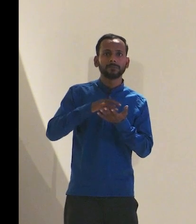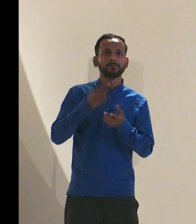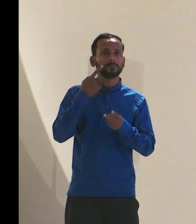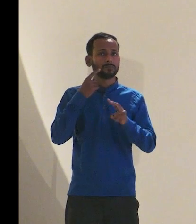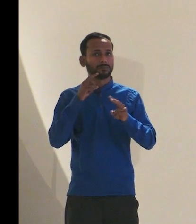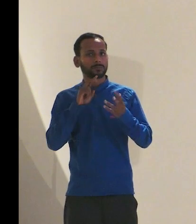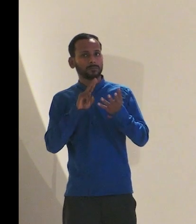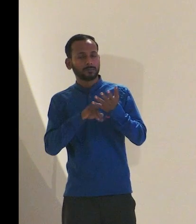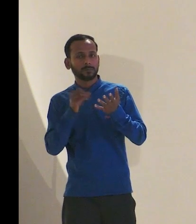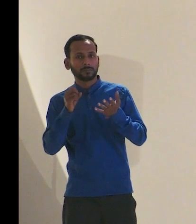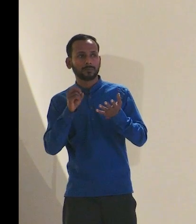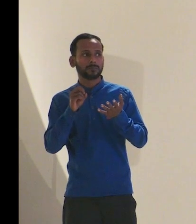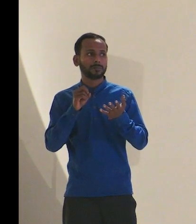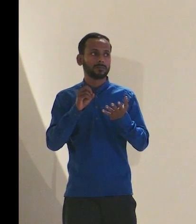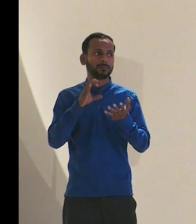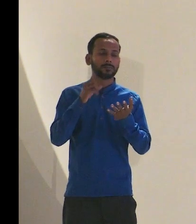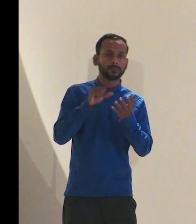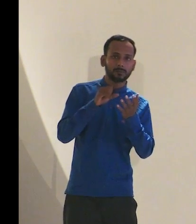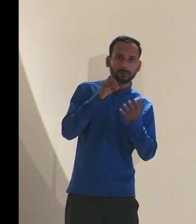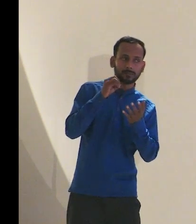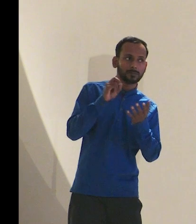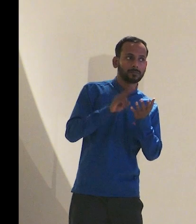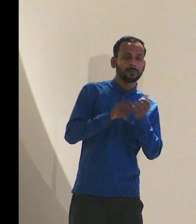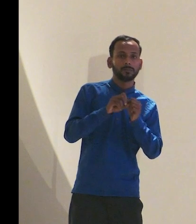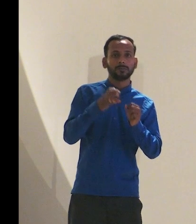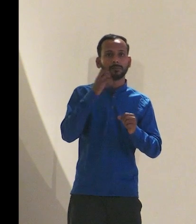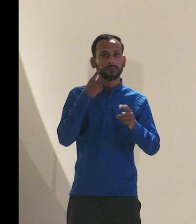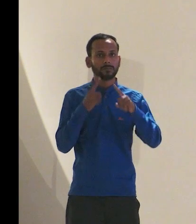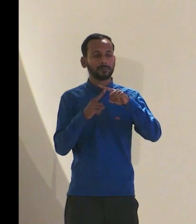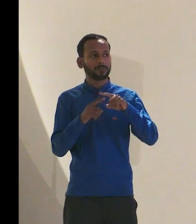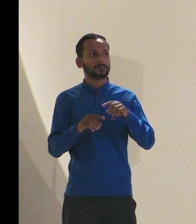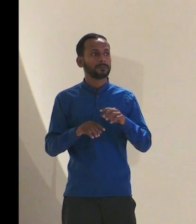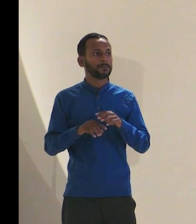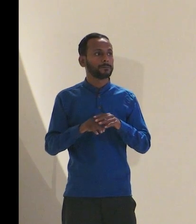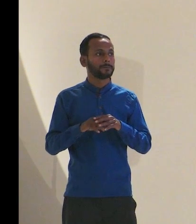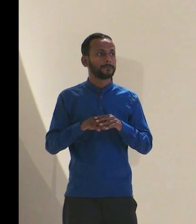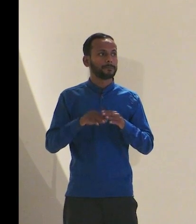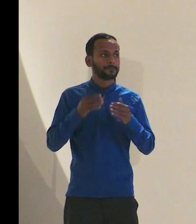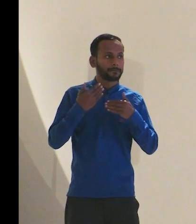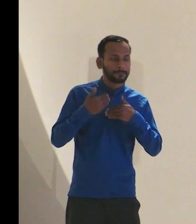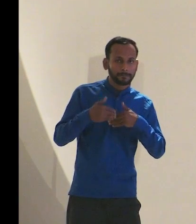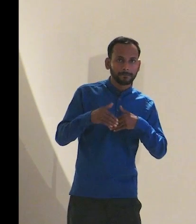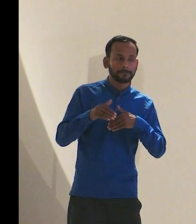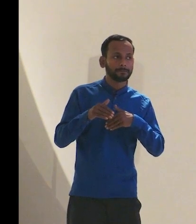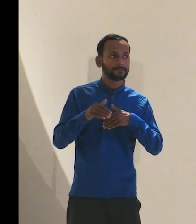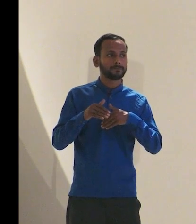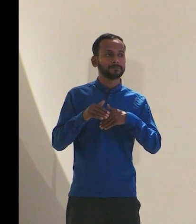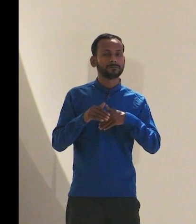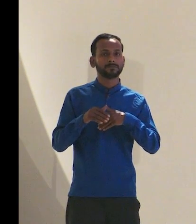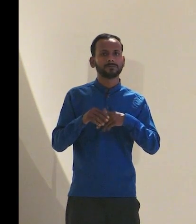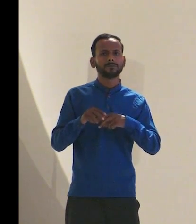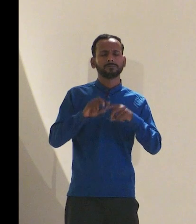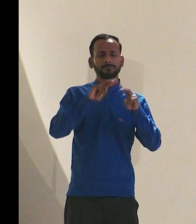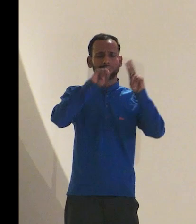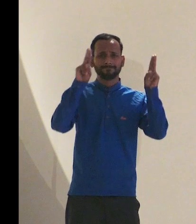French historical statues were were clothed in haute couture kind of fashion. So that